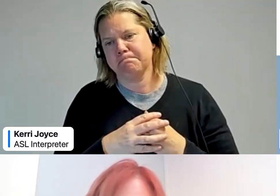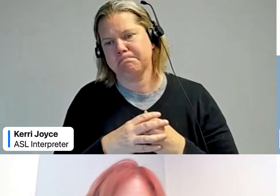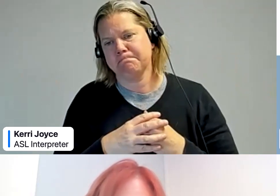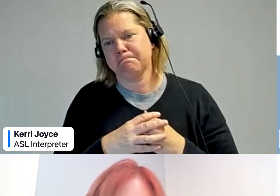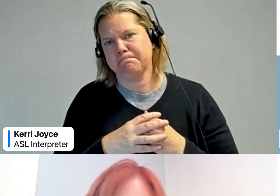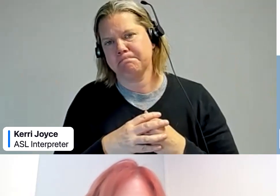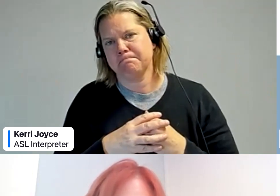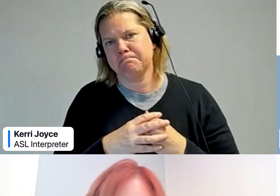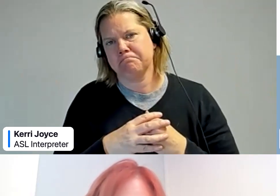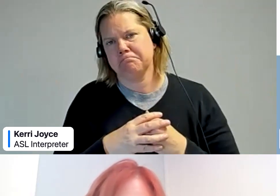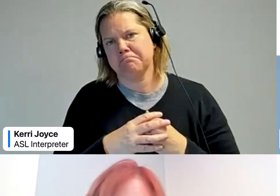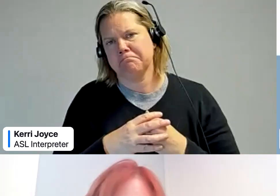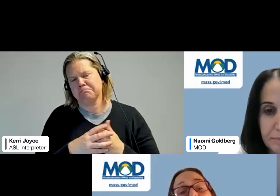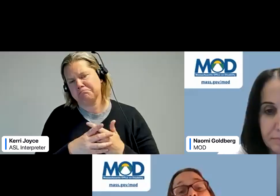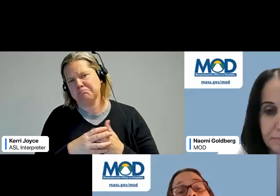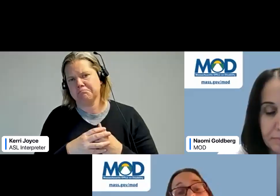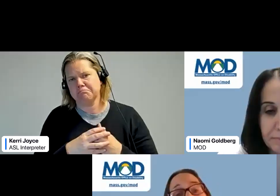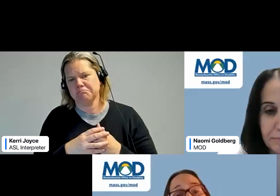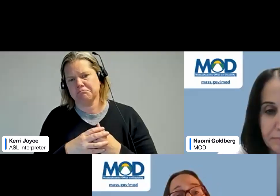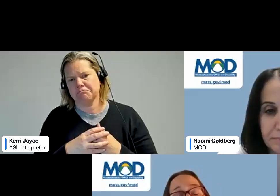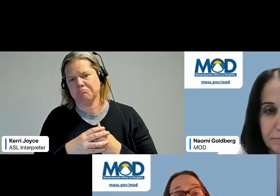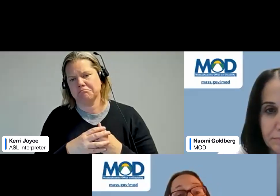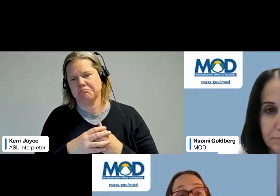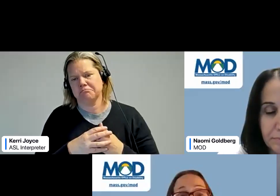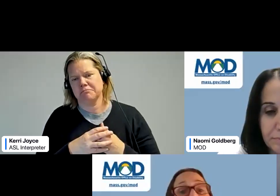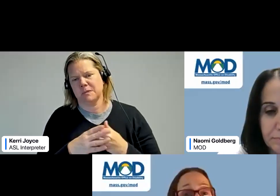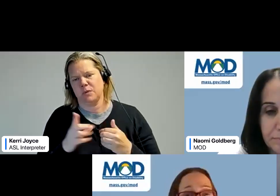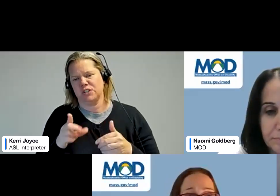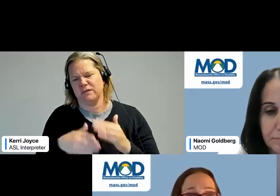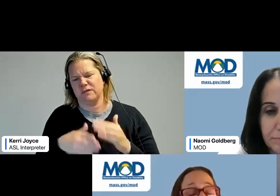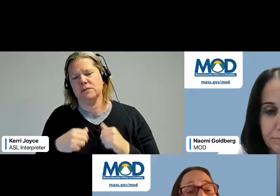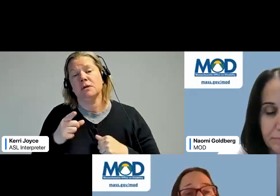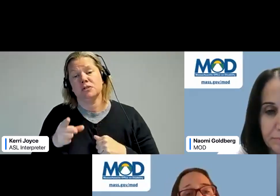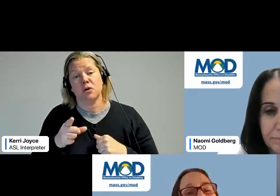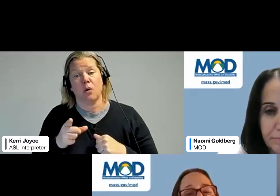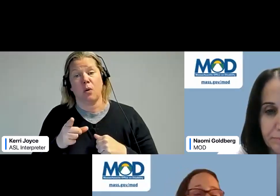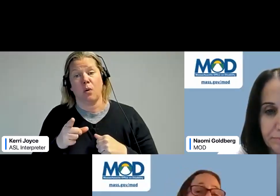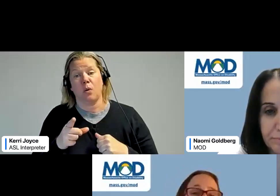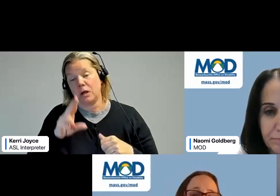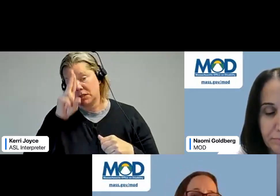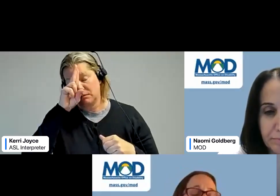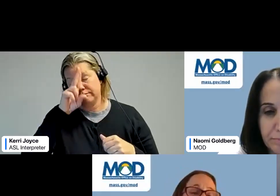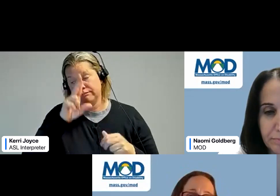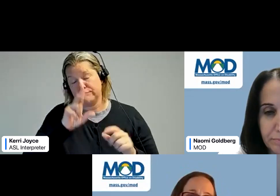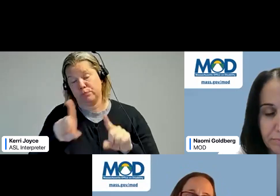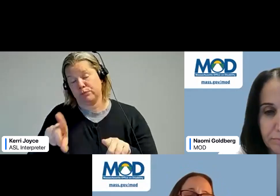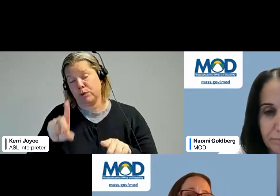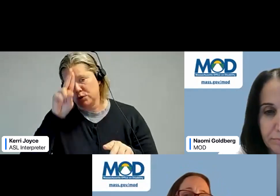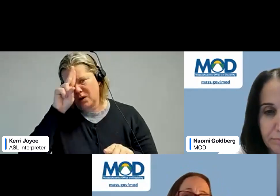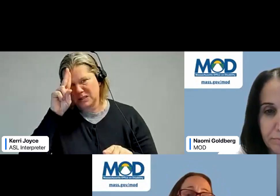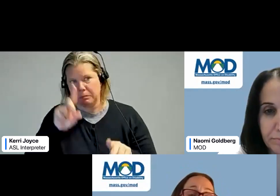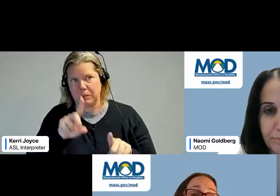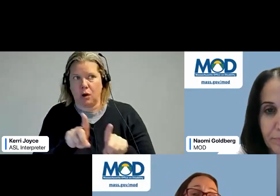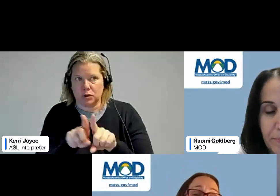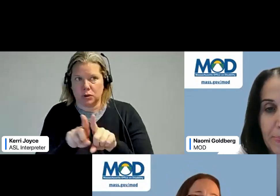not only is this a safety issue for the person being taken to hospital, but it's potentially a safety